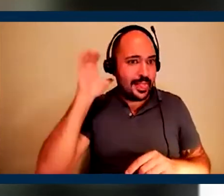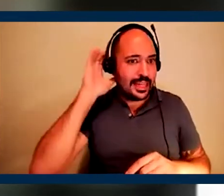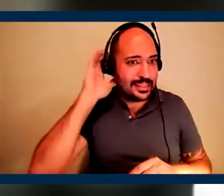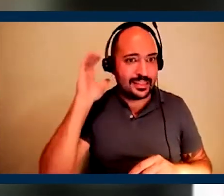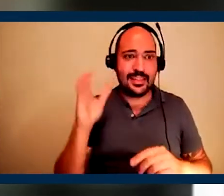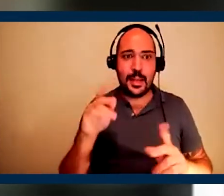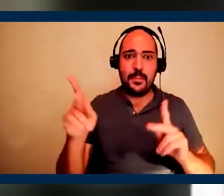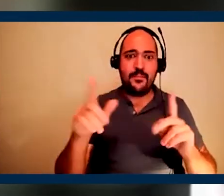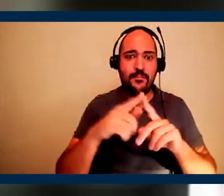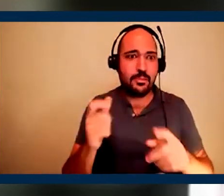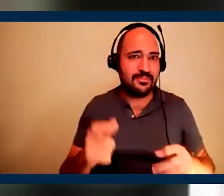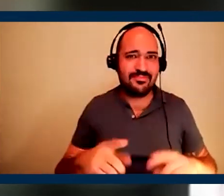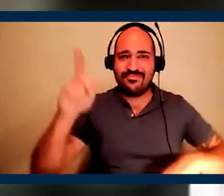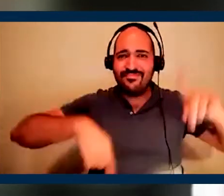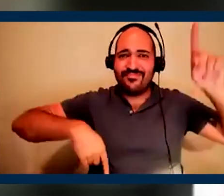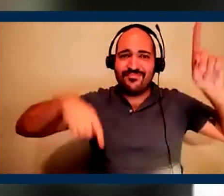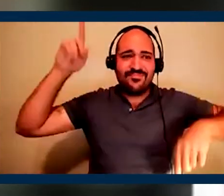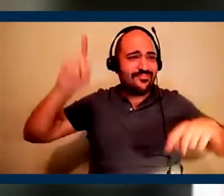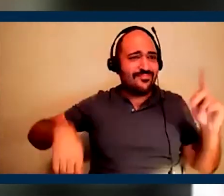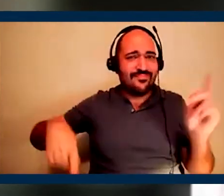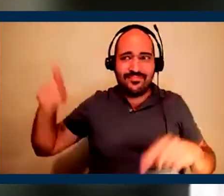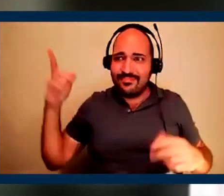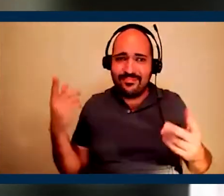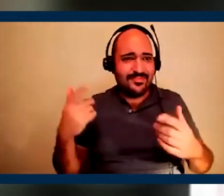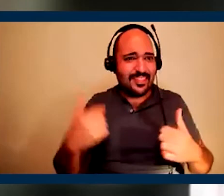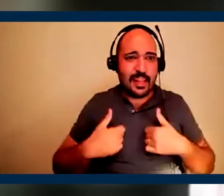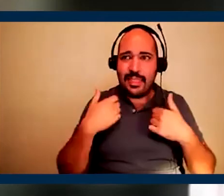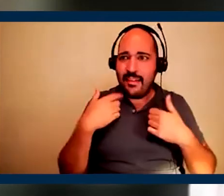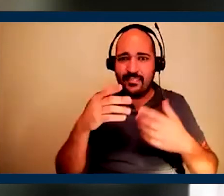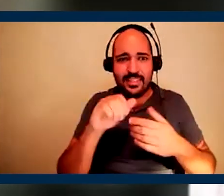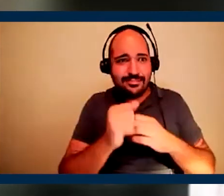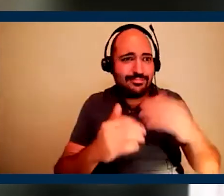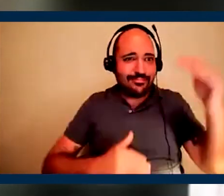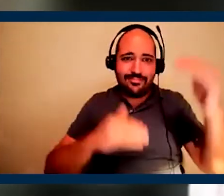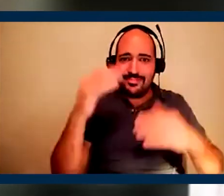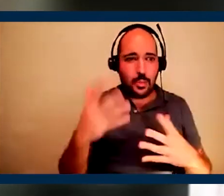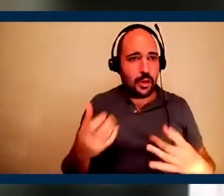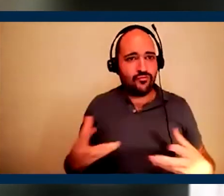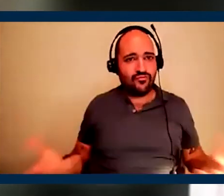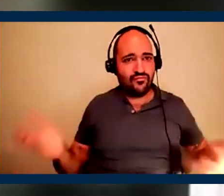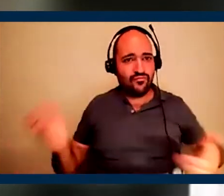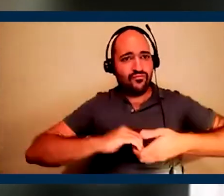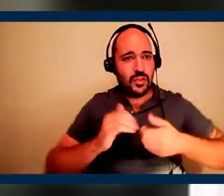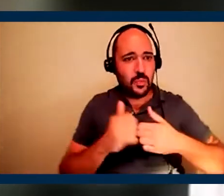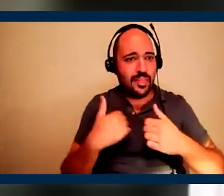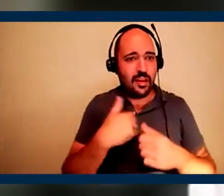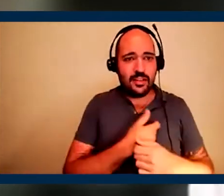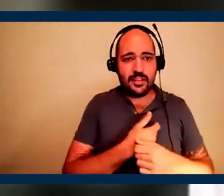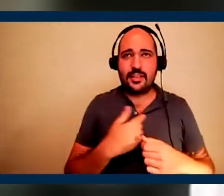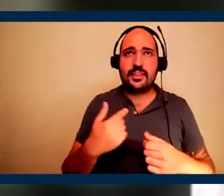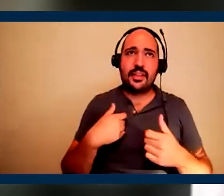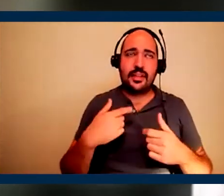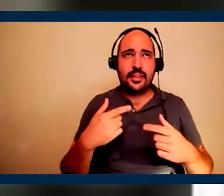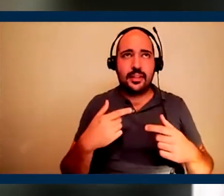and people from all walks of life that just want to be in coalition with us. So I try to take things that are happening at the state